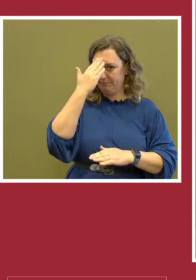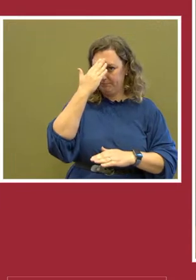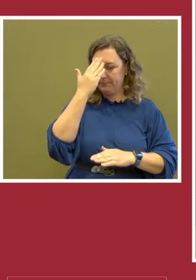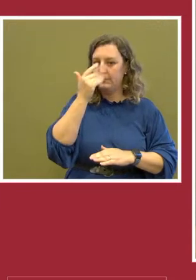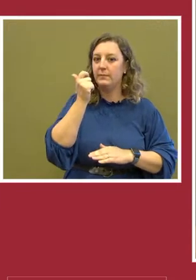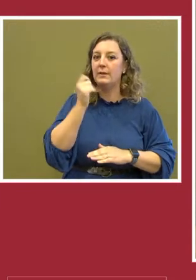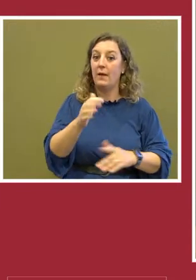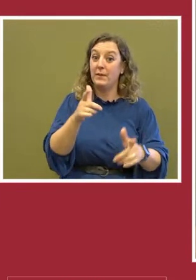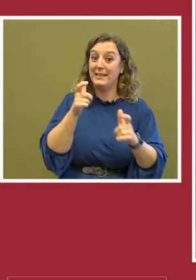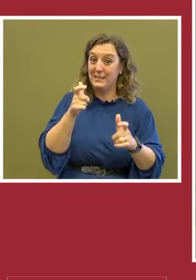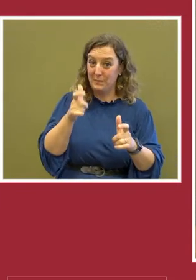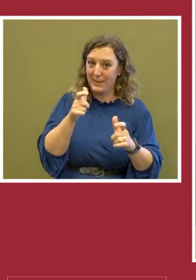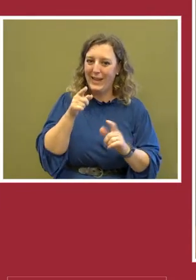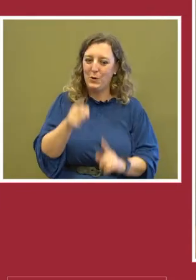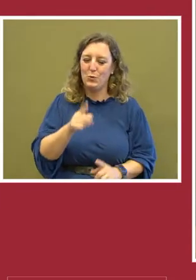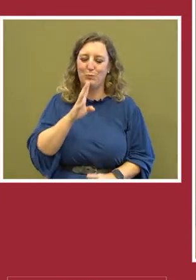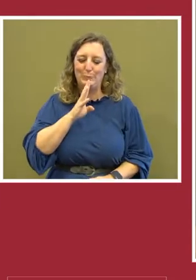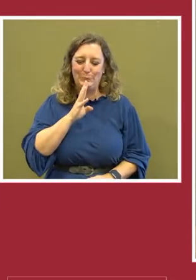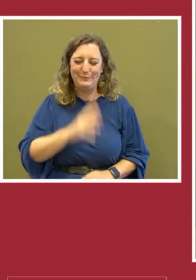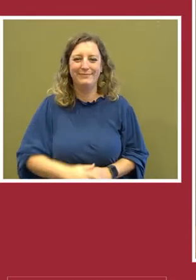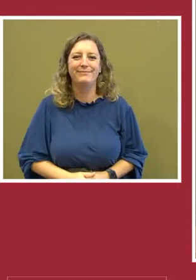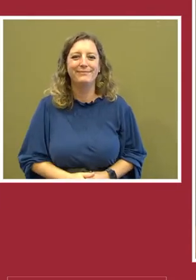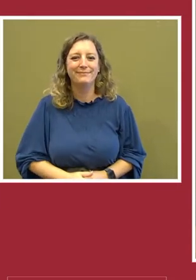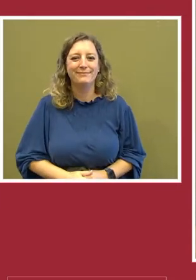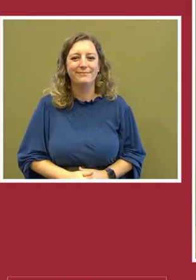the speed at which you are speaking.